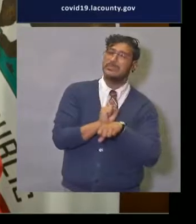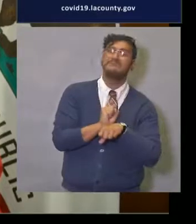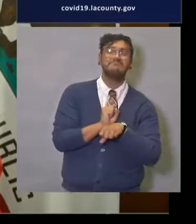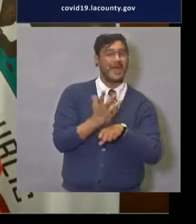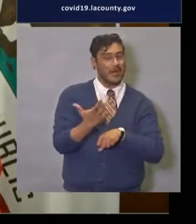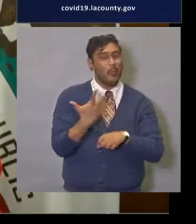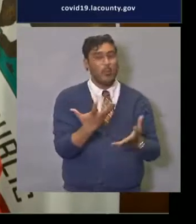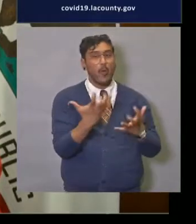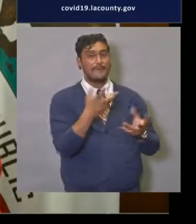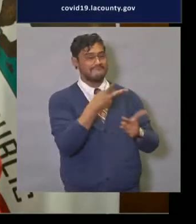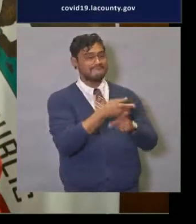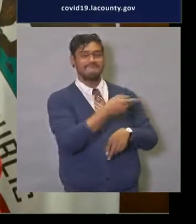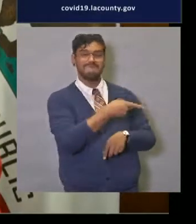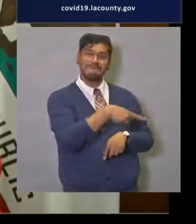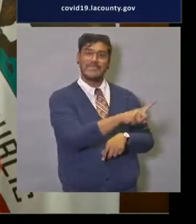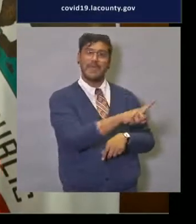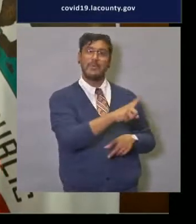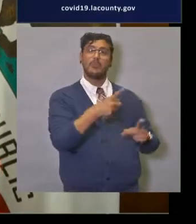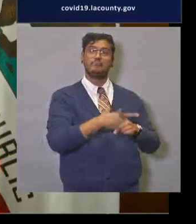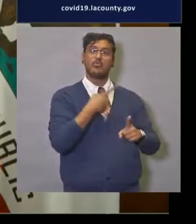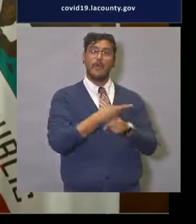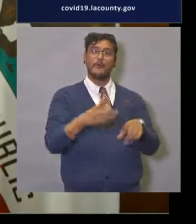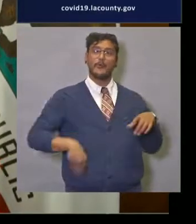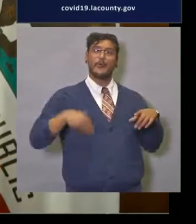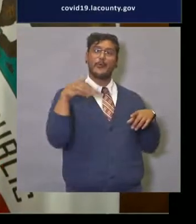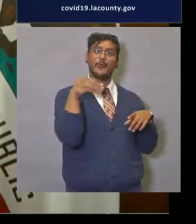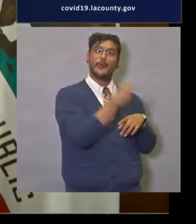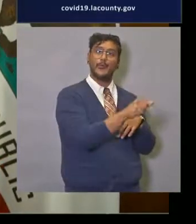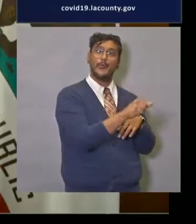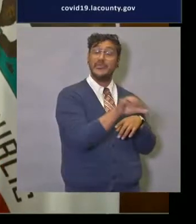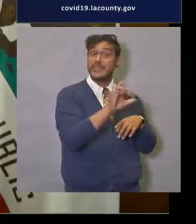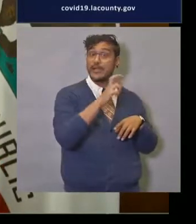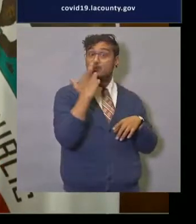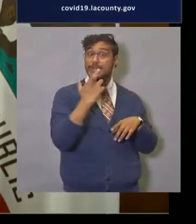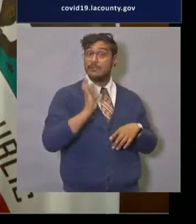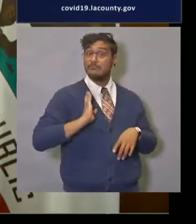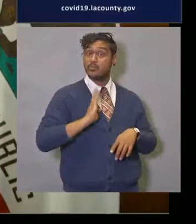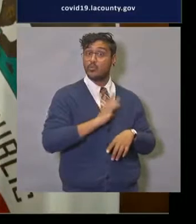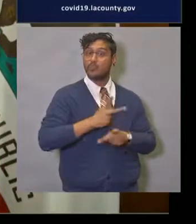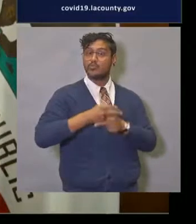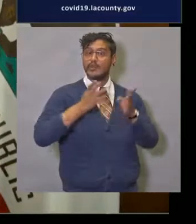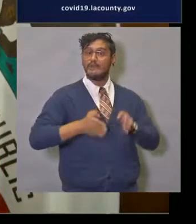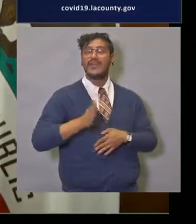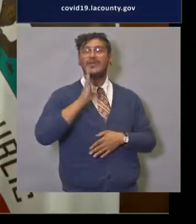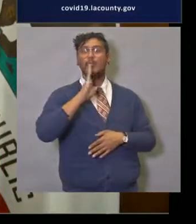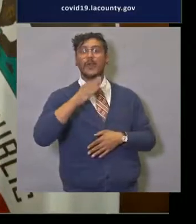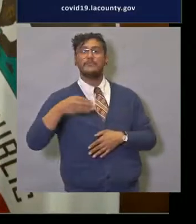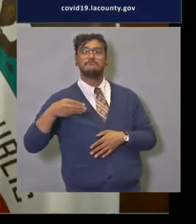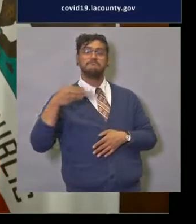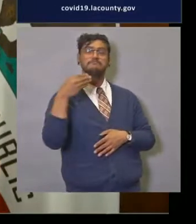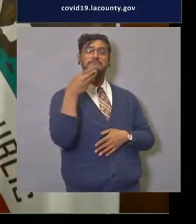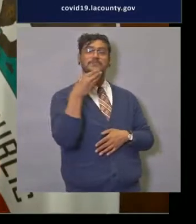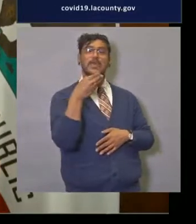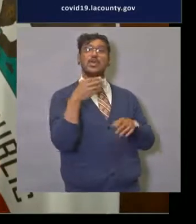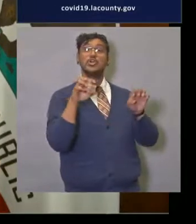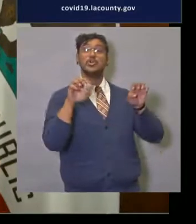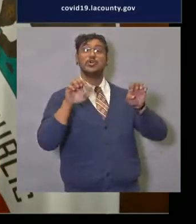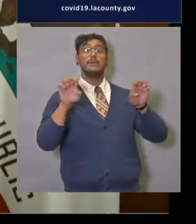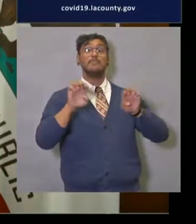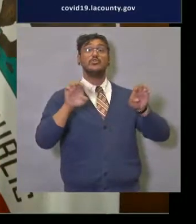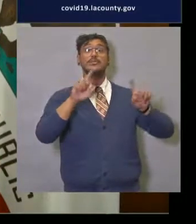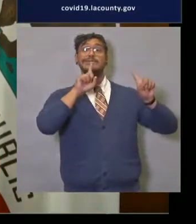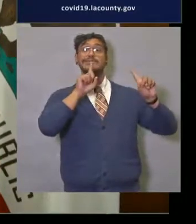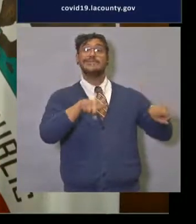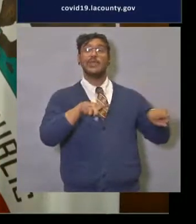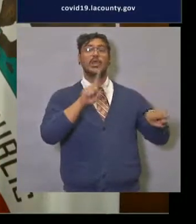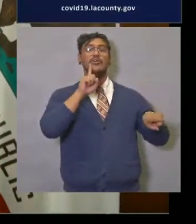properly compensated. And that's why at my direction, the Board of Supervisors will consider an urgency ordinance tomorrow to provide